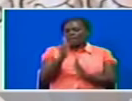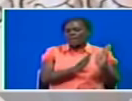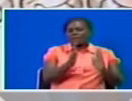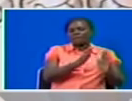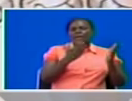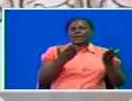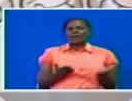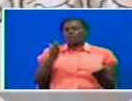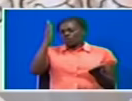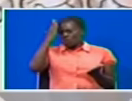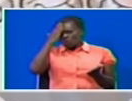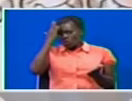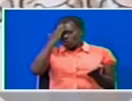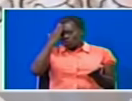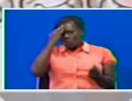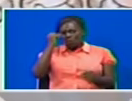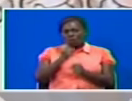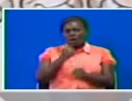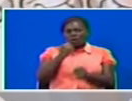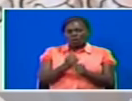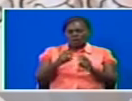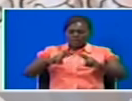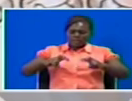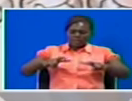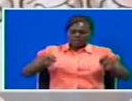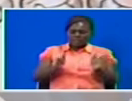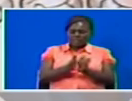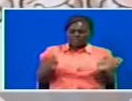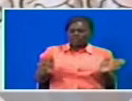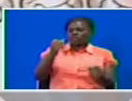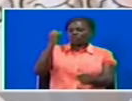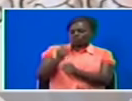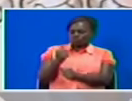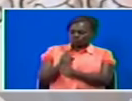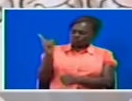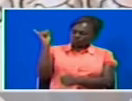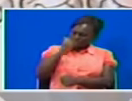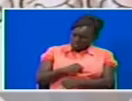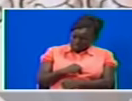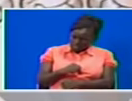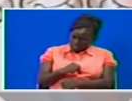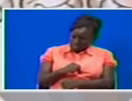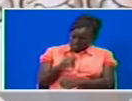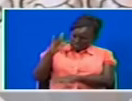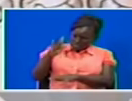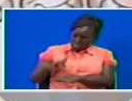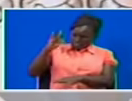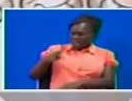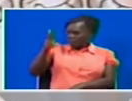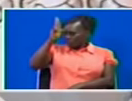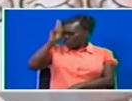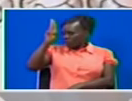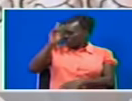done, knowing the amount of work the Inspector General's office has done into, you know, sensitizing police